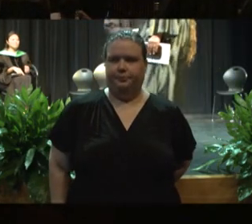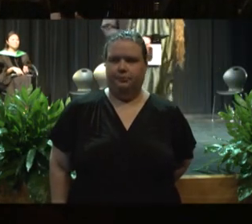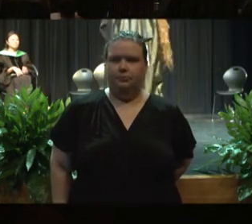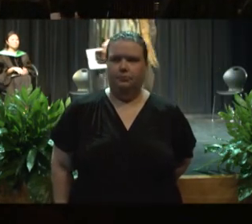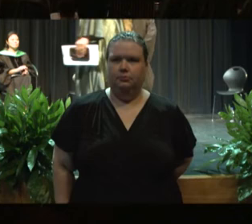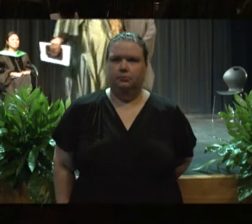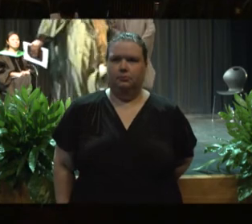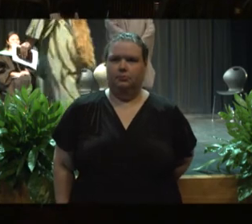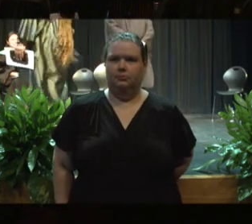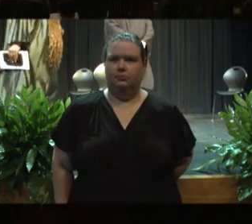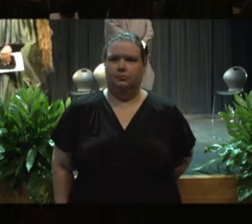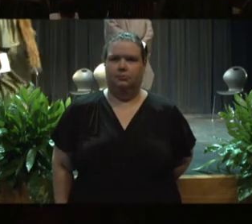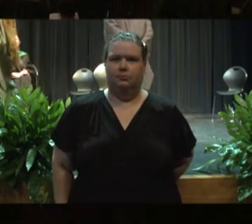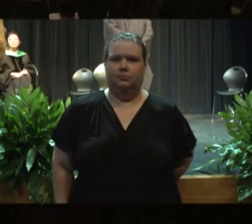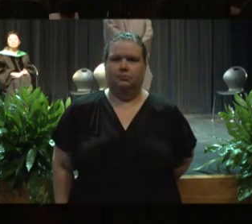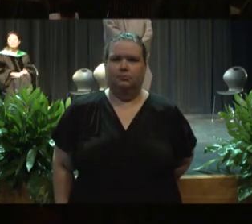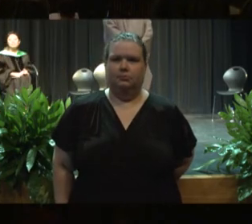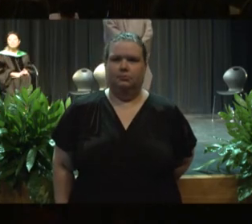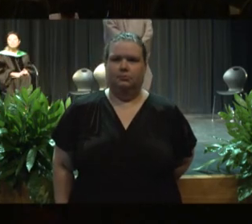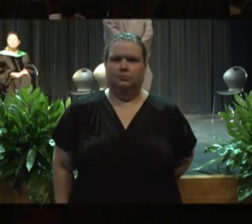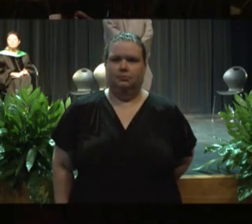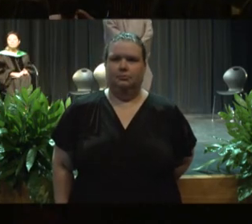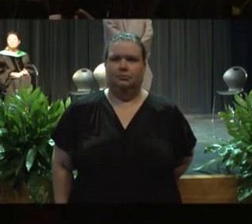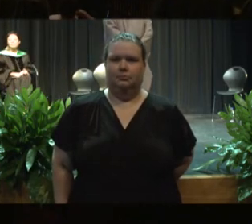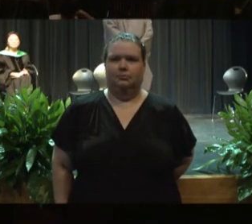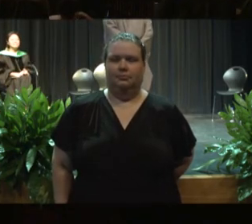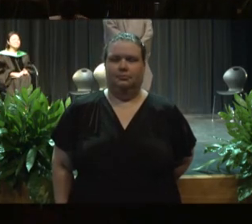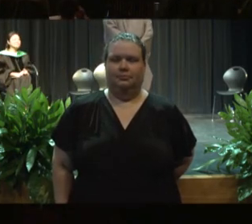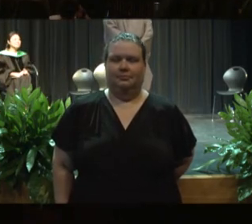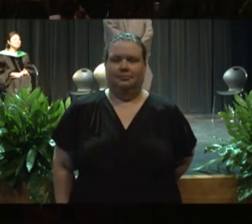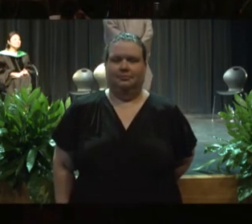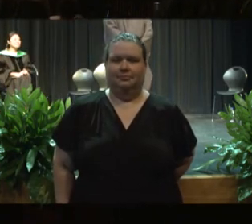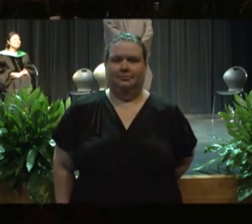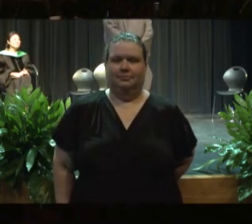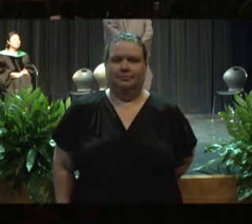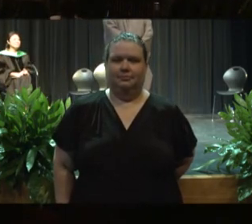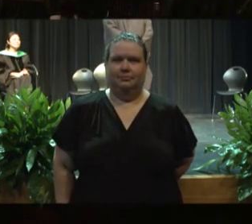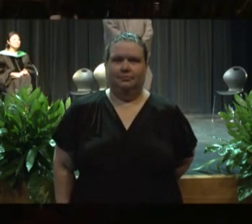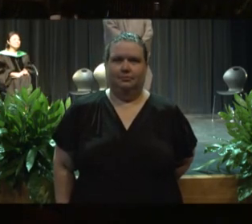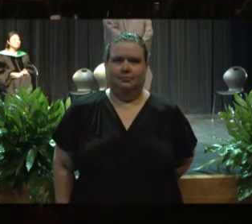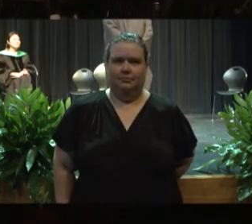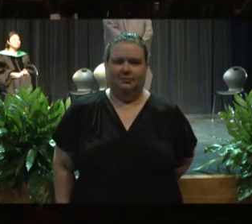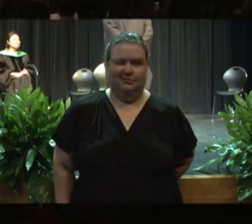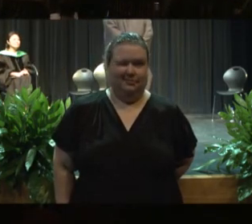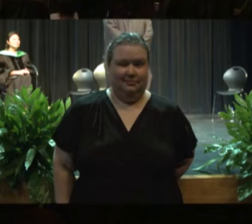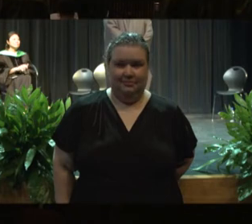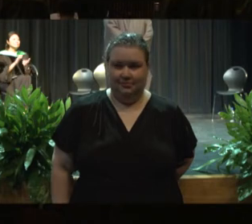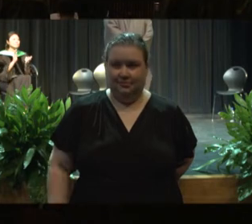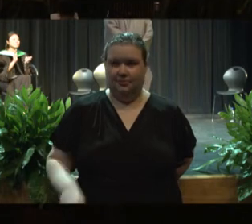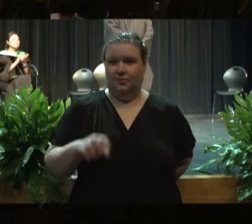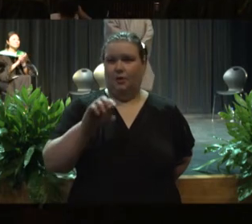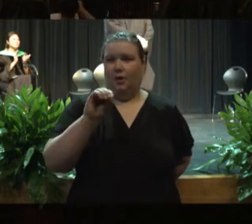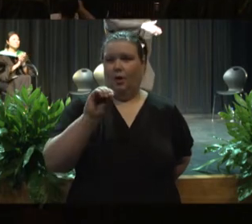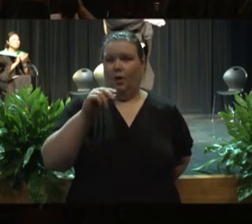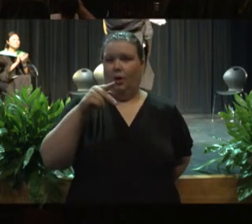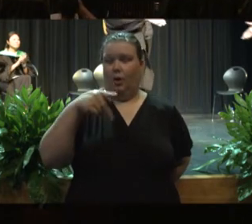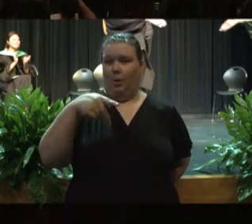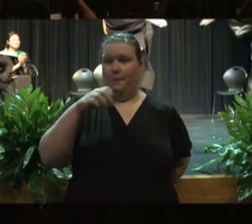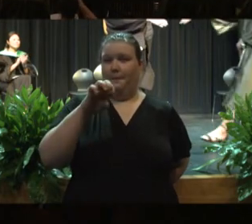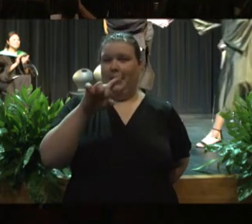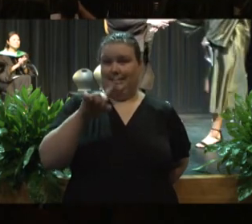Yeah. Desiree Ariel